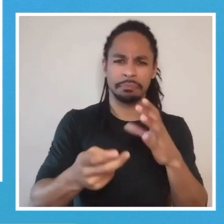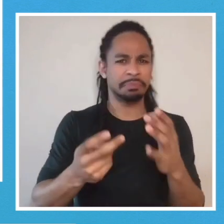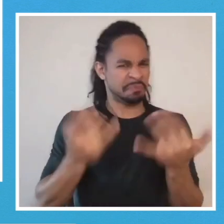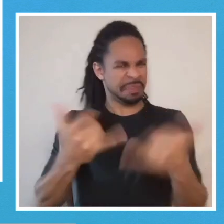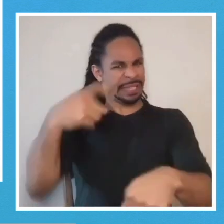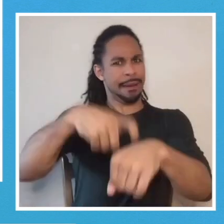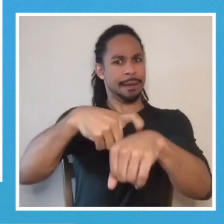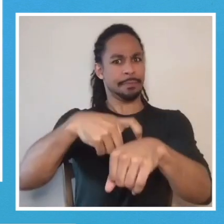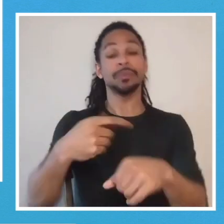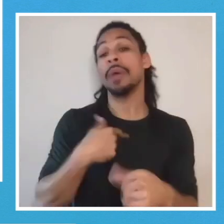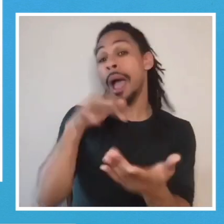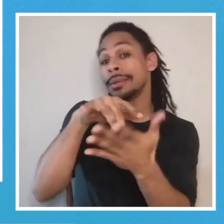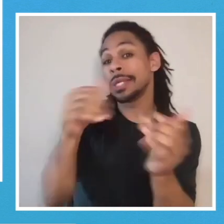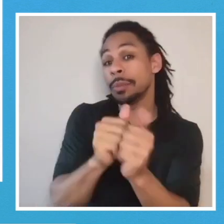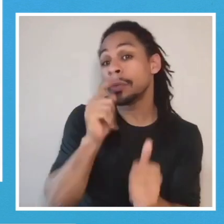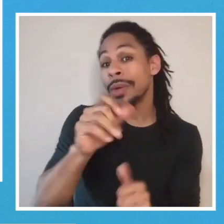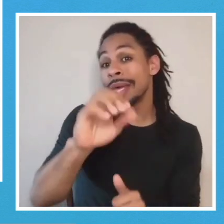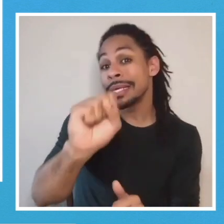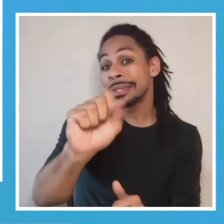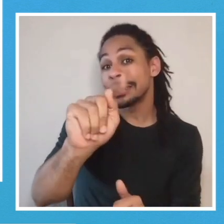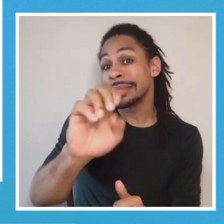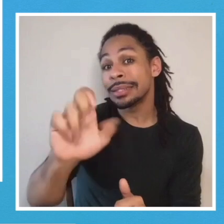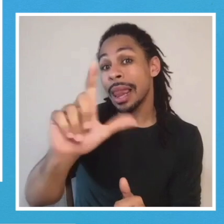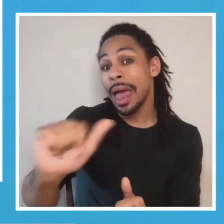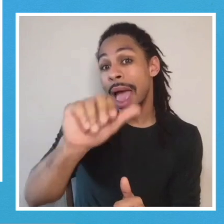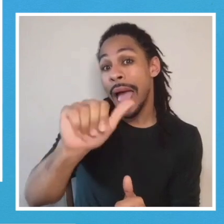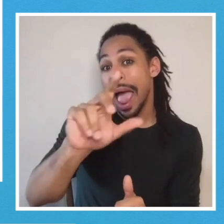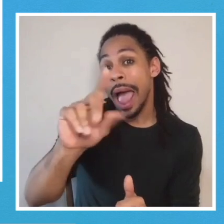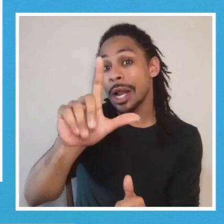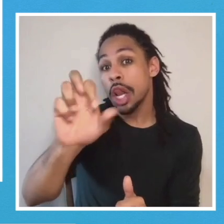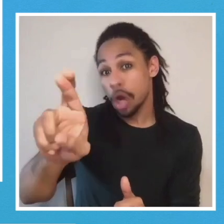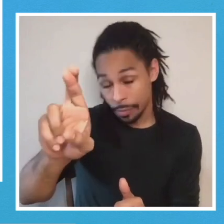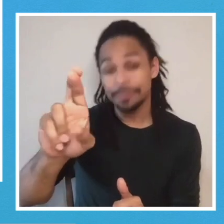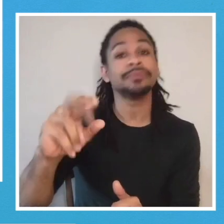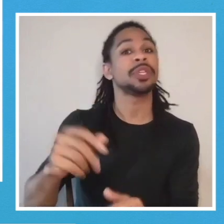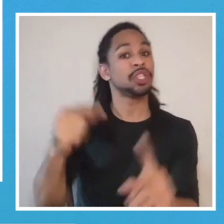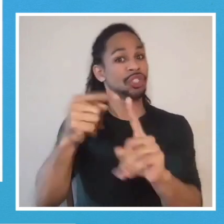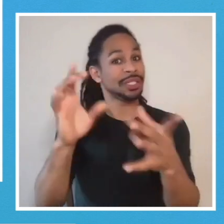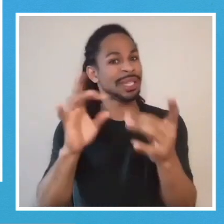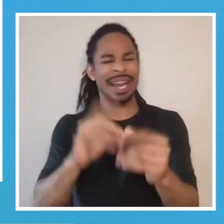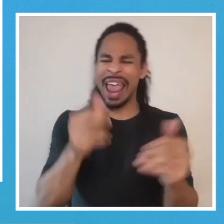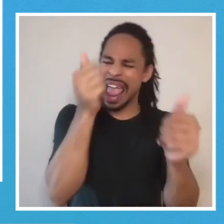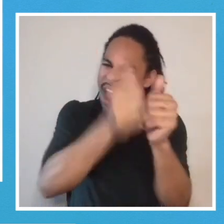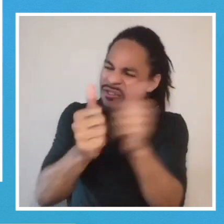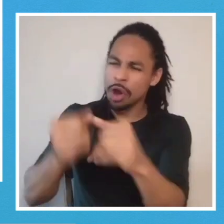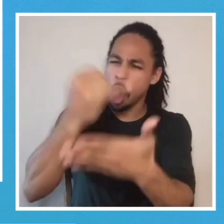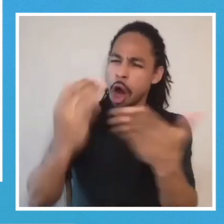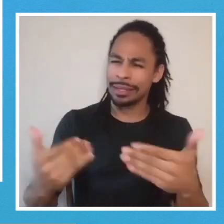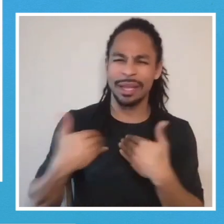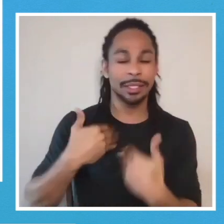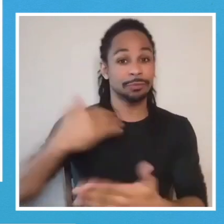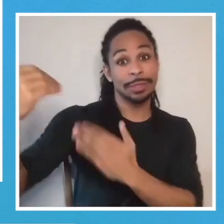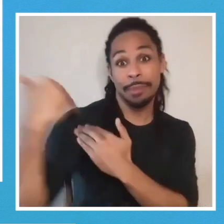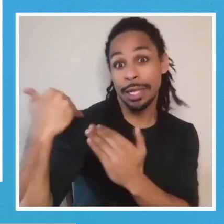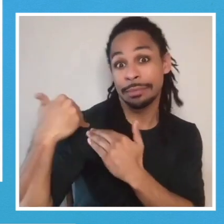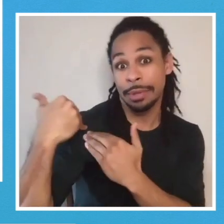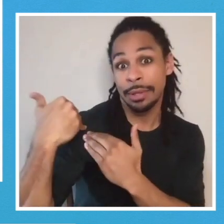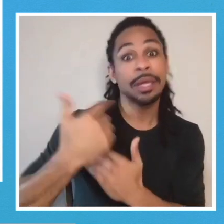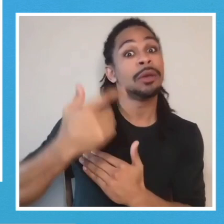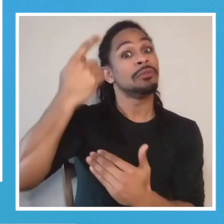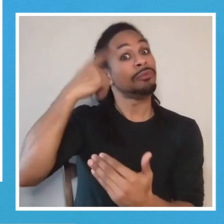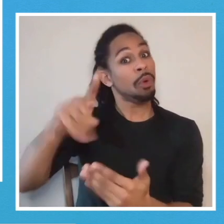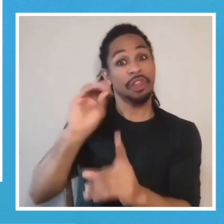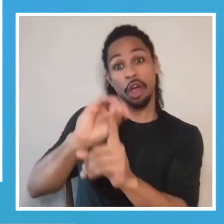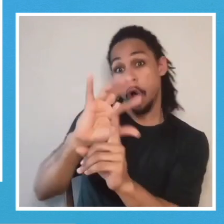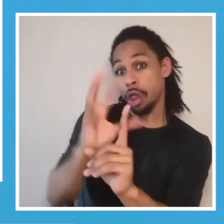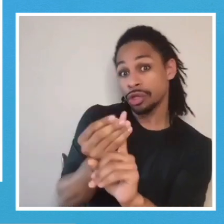with Stella Adler, who said that every artist had a responsibility to the culture and the